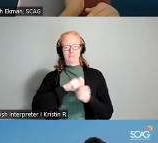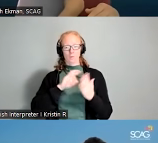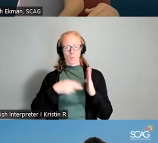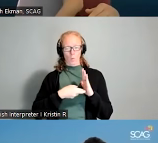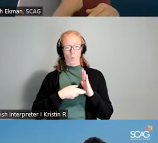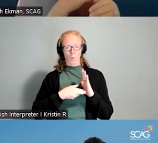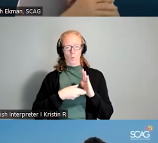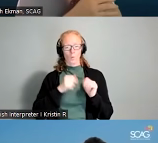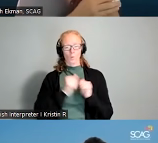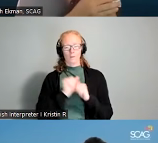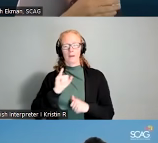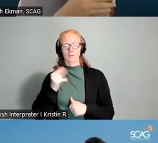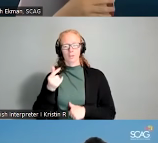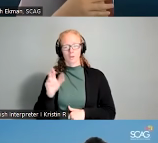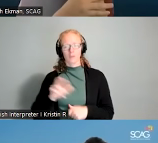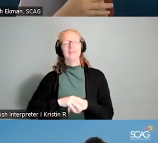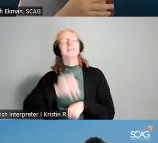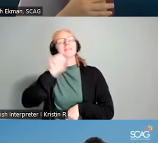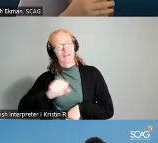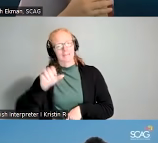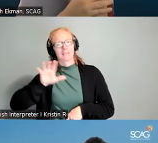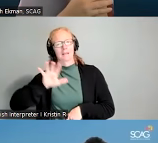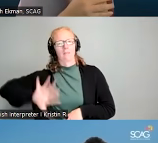my role in IGR, but yes, we are